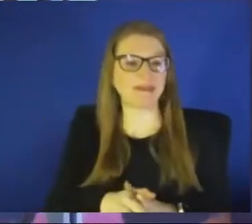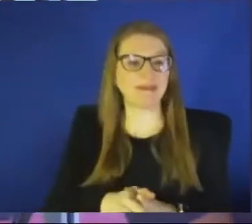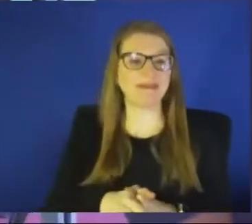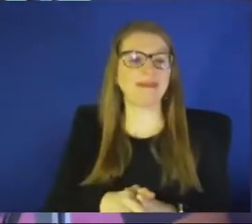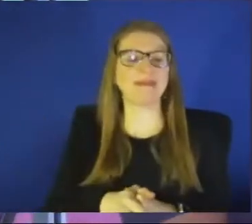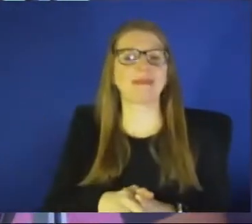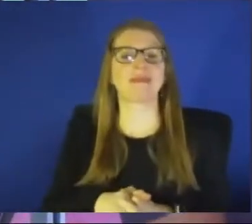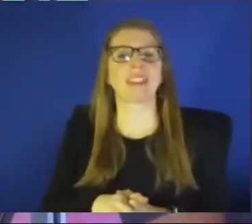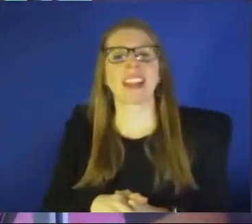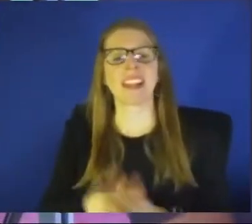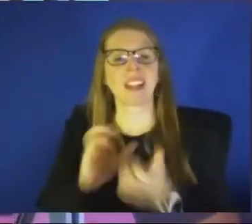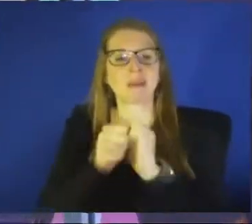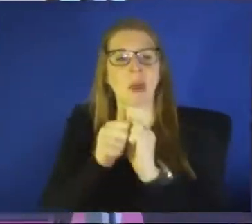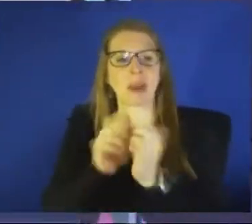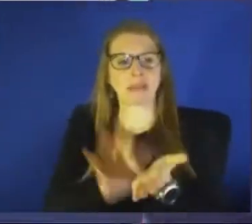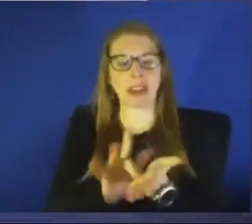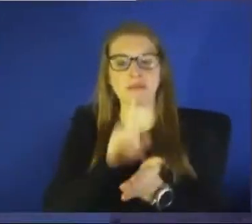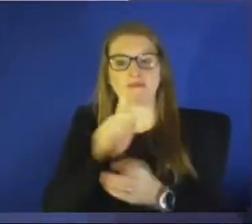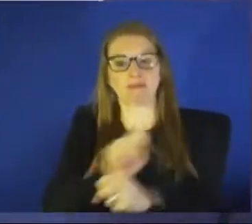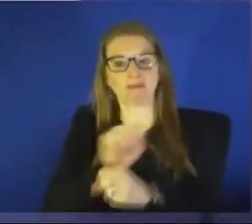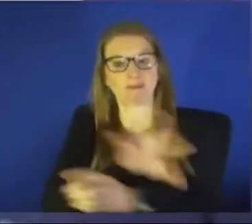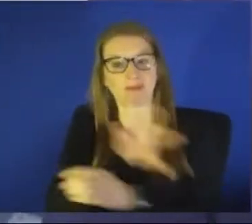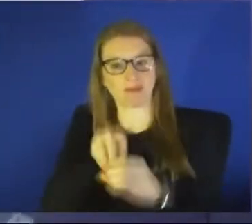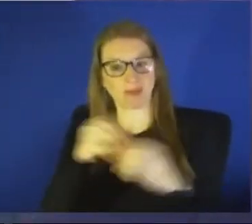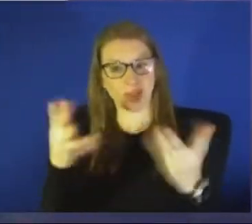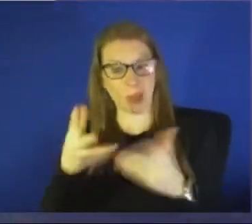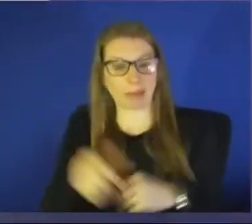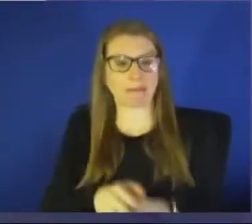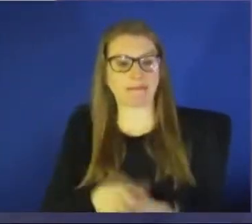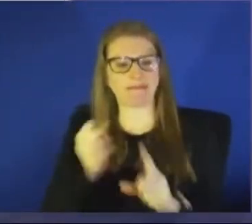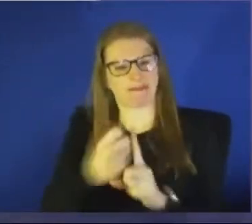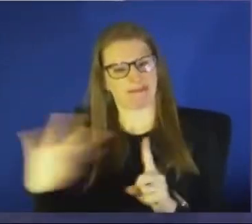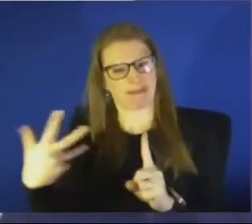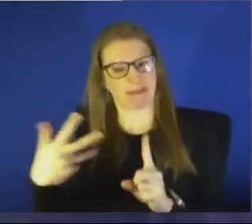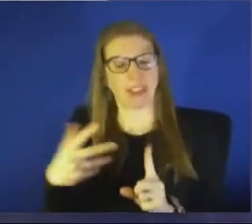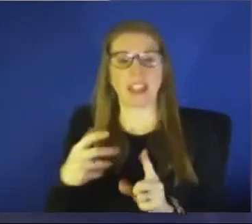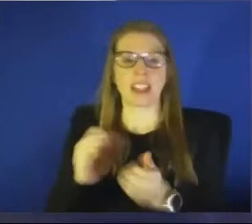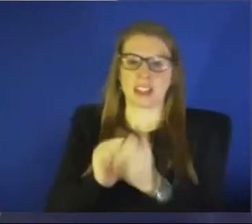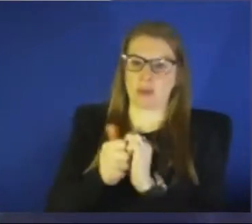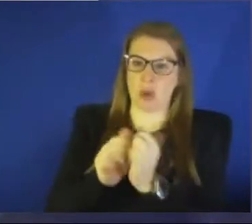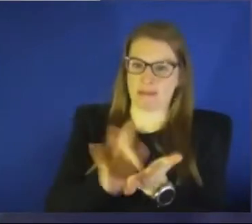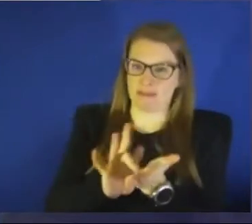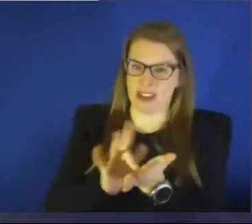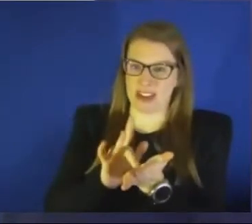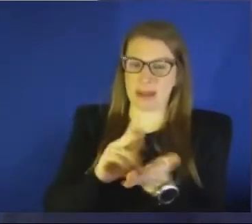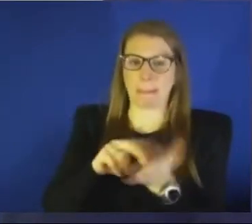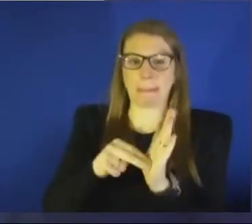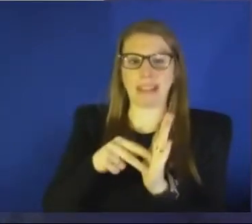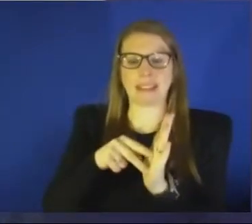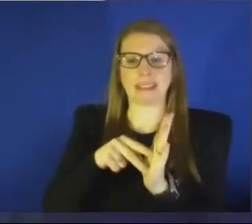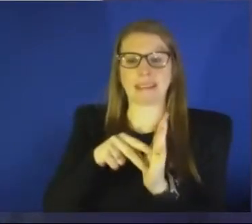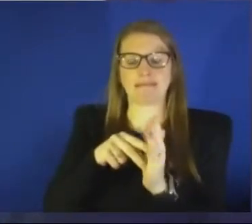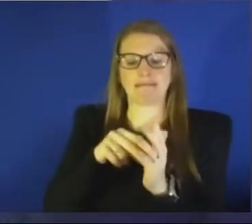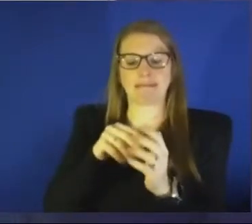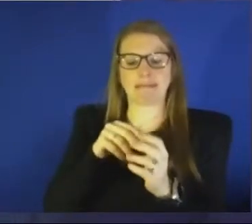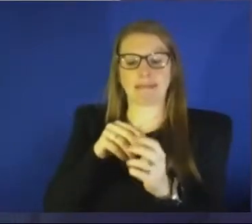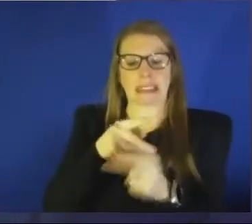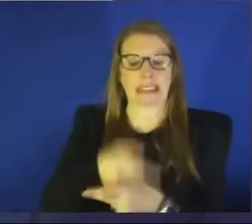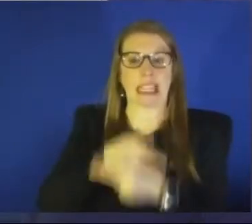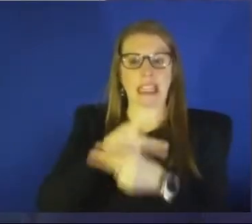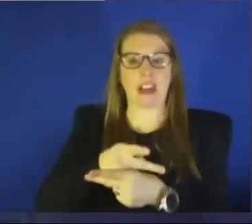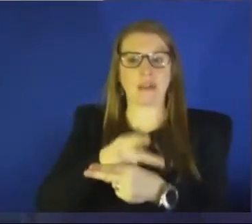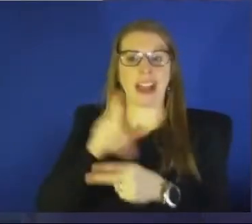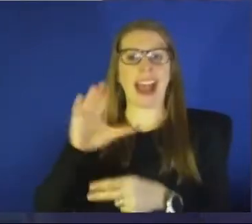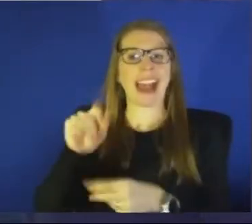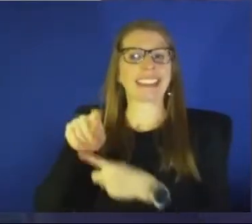medicine really entails. Sure. So basically, sports medicine is just taking care of the active population. So everybody from